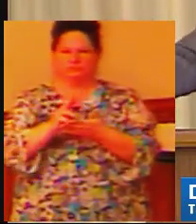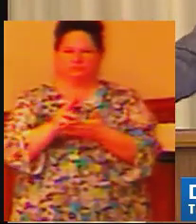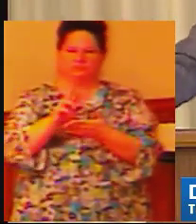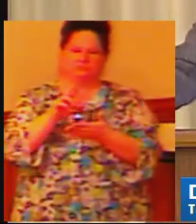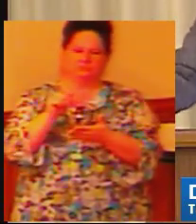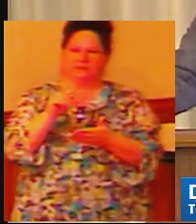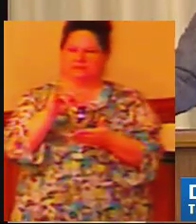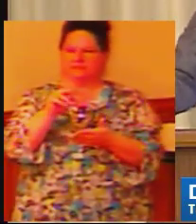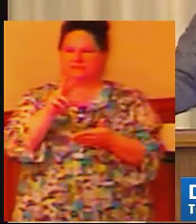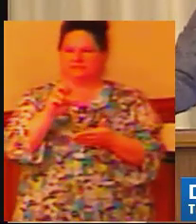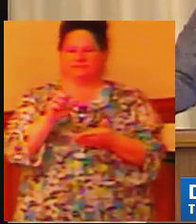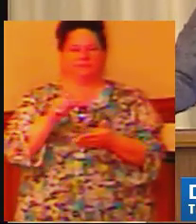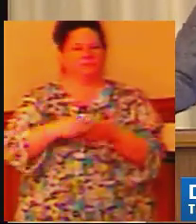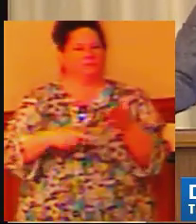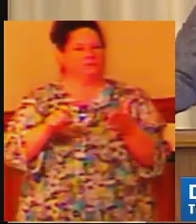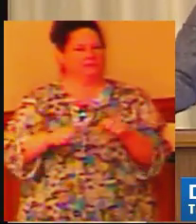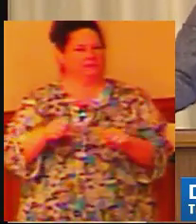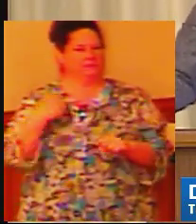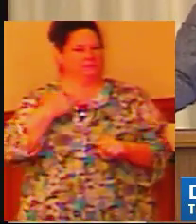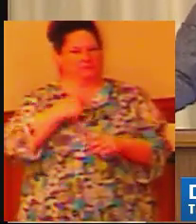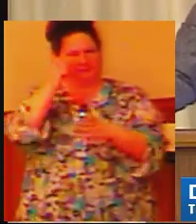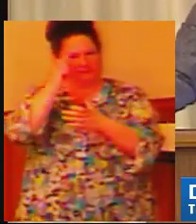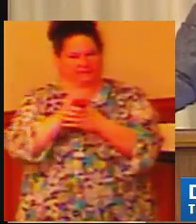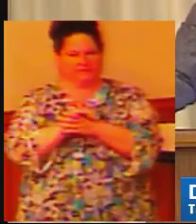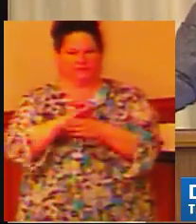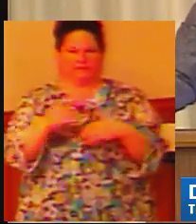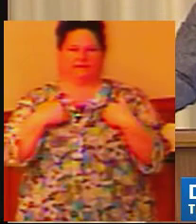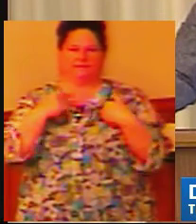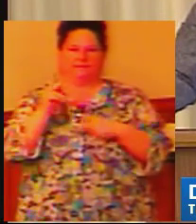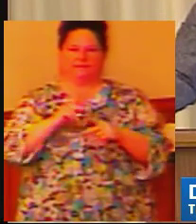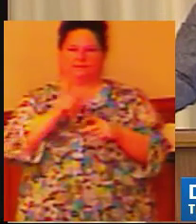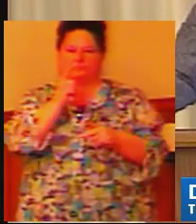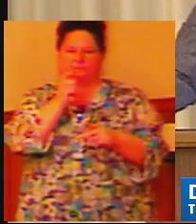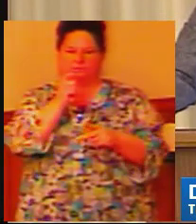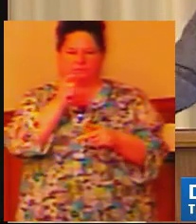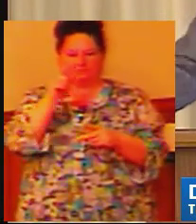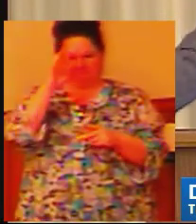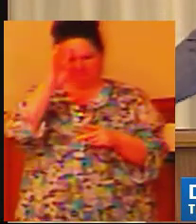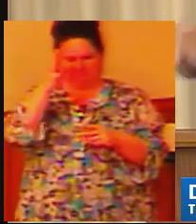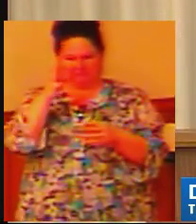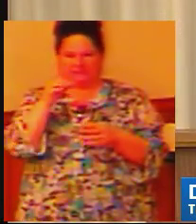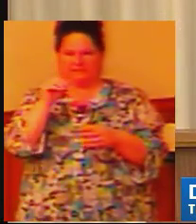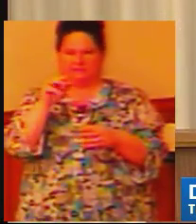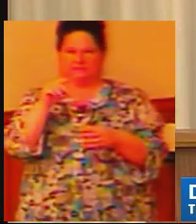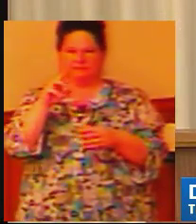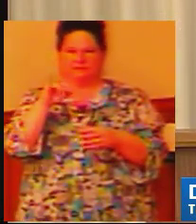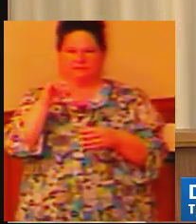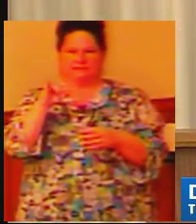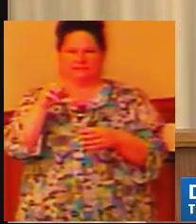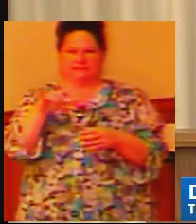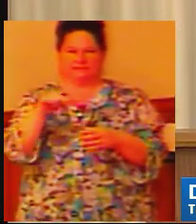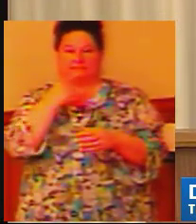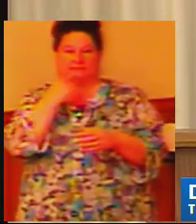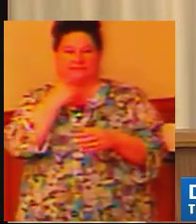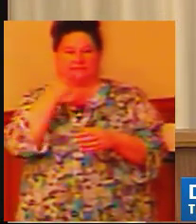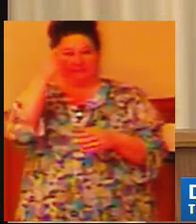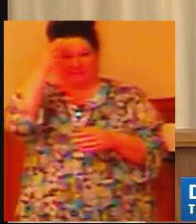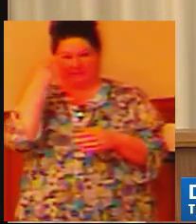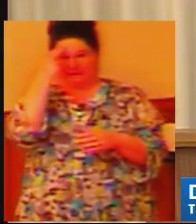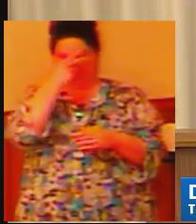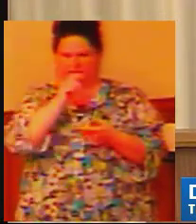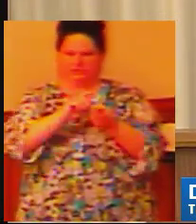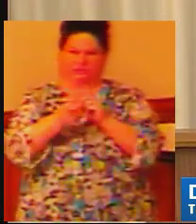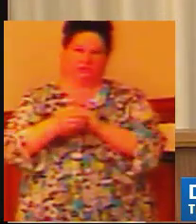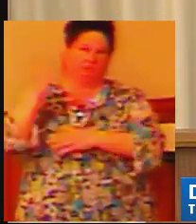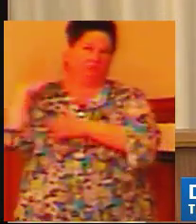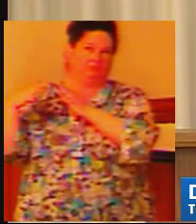believe? And you have all these conspiracy theorists that go and say, well, you know what, the Catholics changed it way back